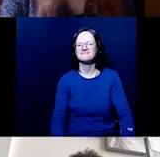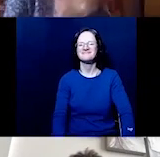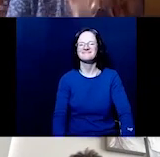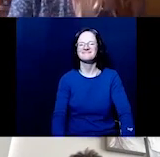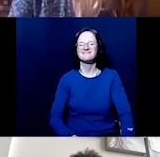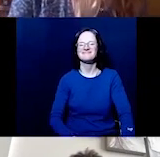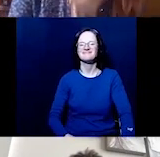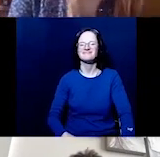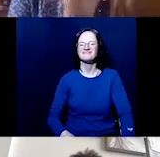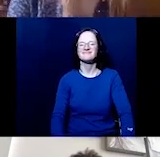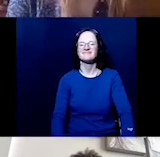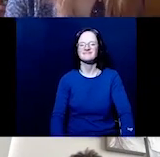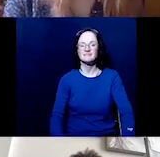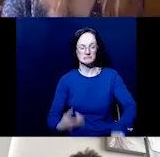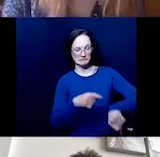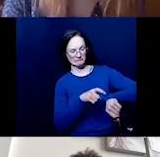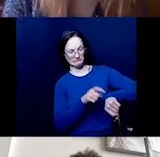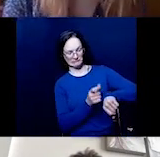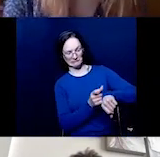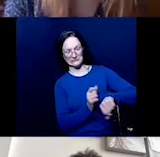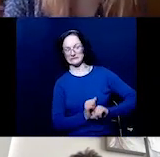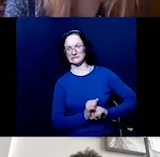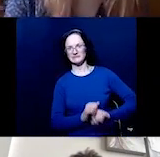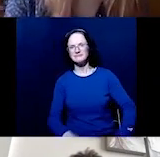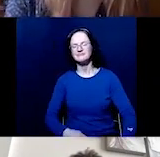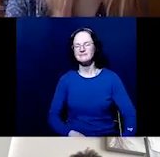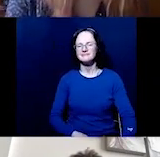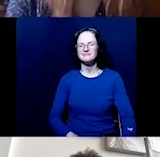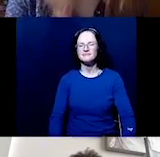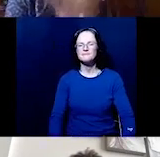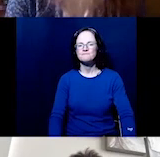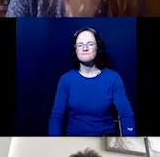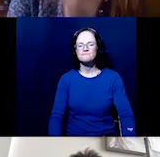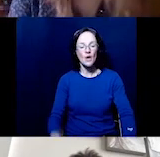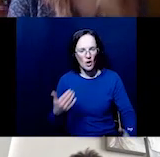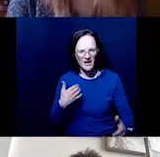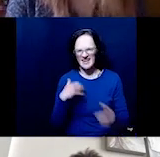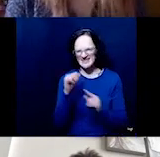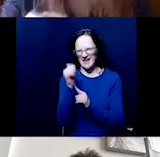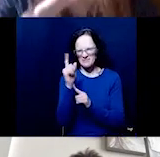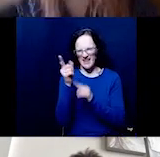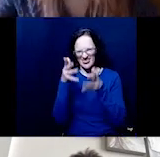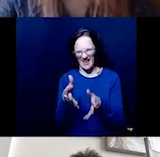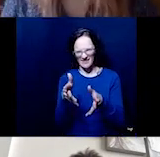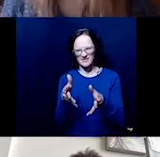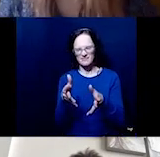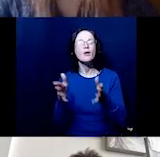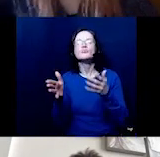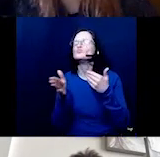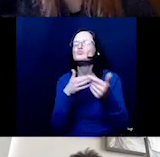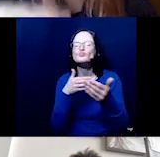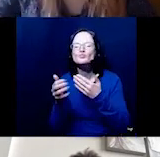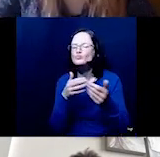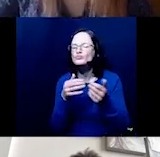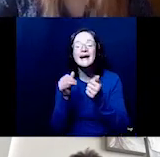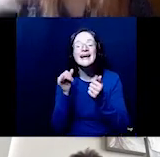So I'm gonna check also the time. Okay, so I have 10 minutes. So, but it doesn't matter if we don't